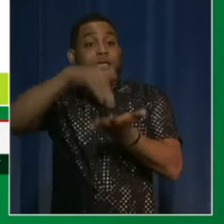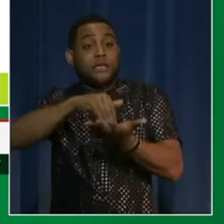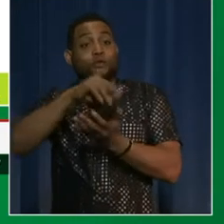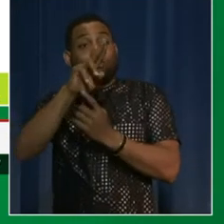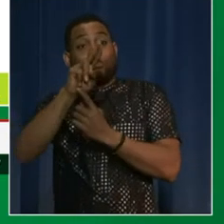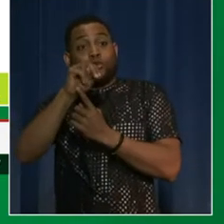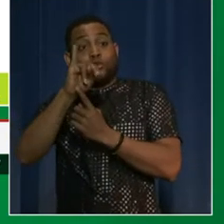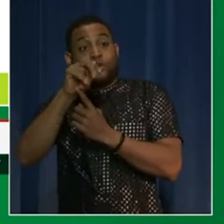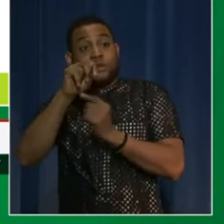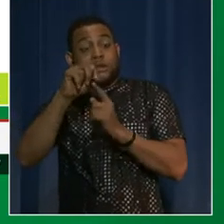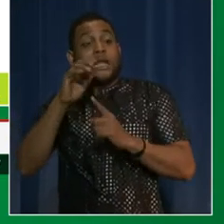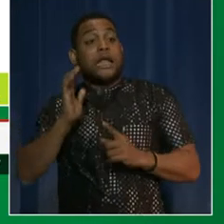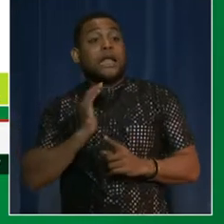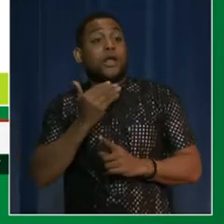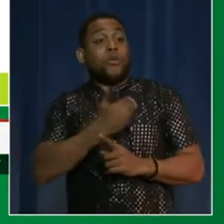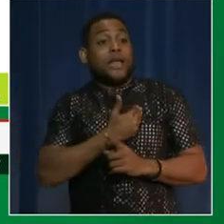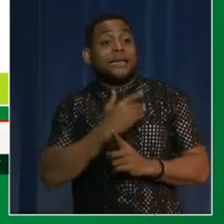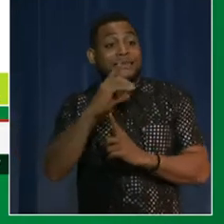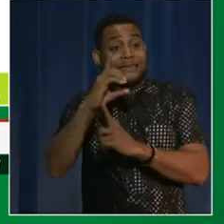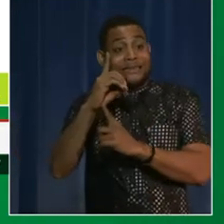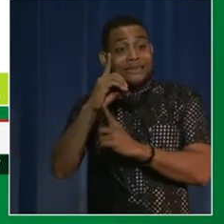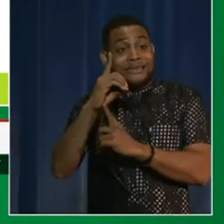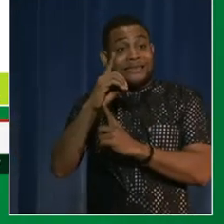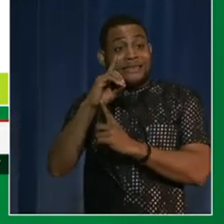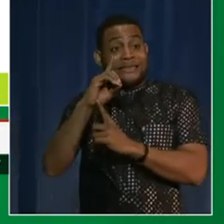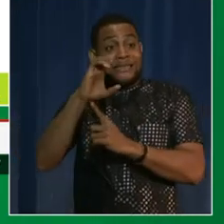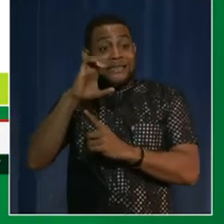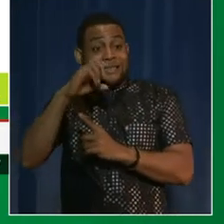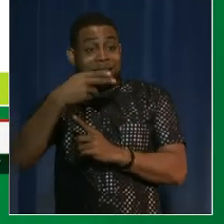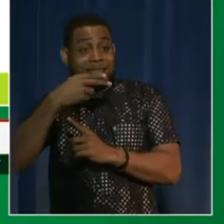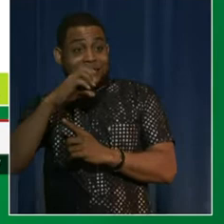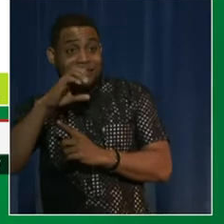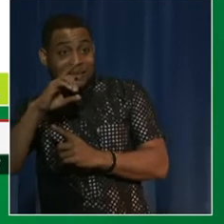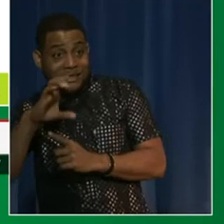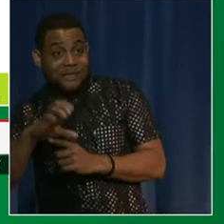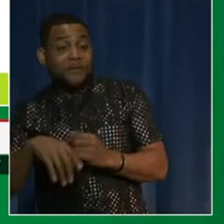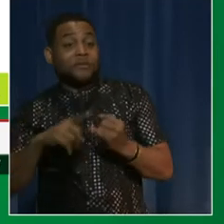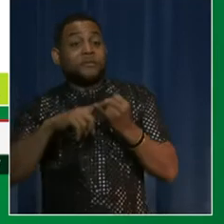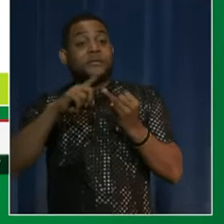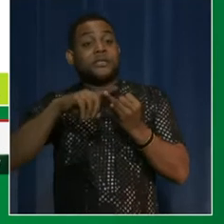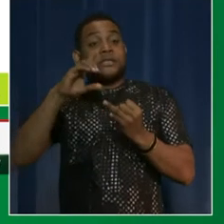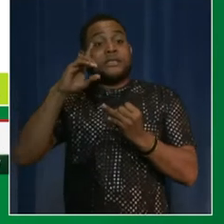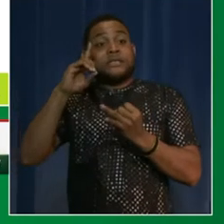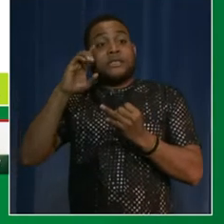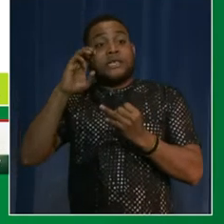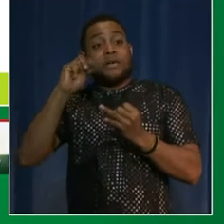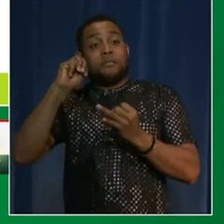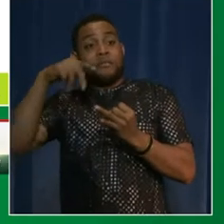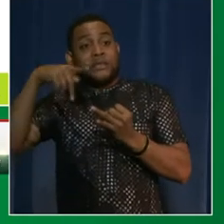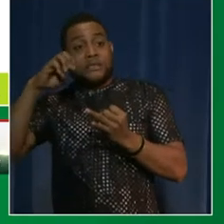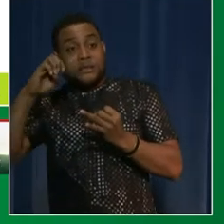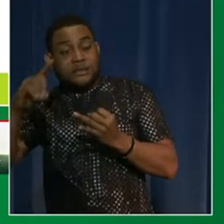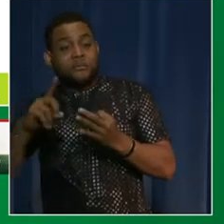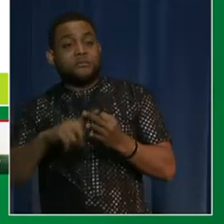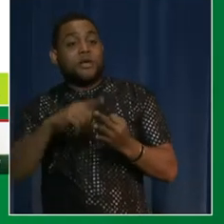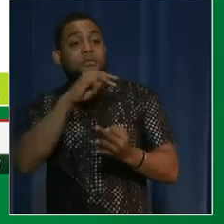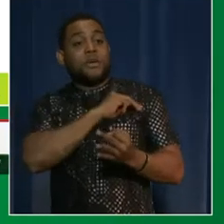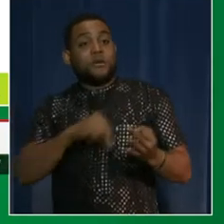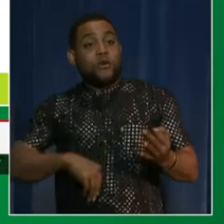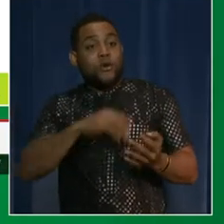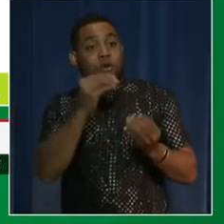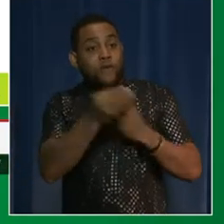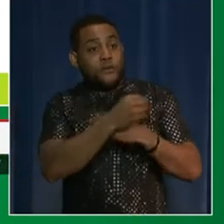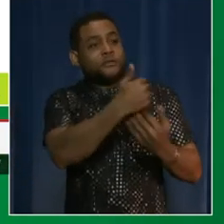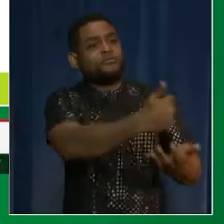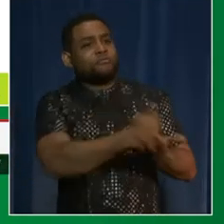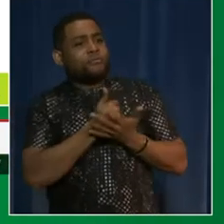at DHCD, DCHA, Office of Planning, DMPED, and the Mayor's Office. Since the beginning of the fiscal year, in terms of where we